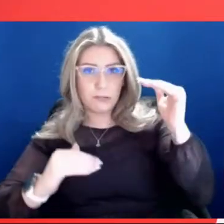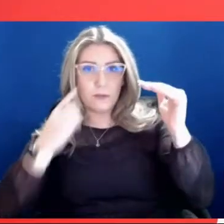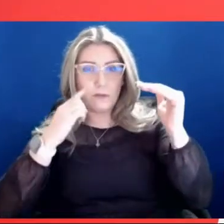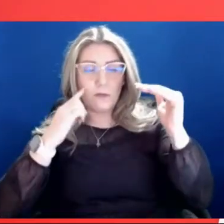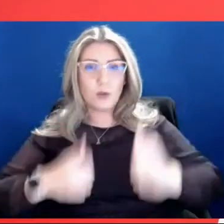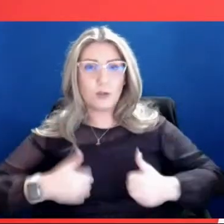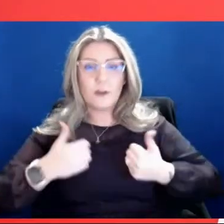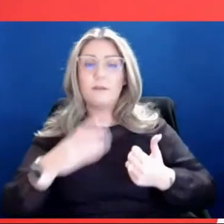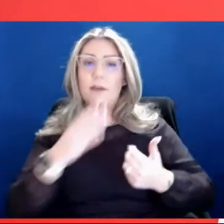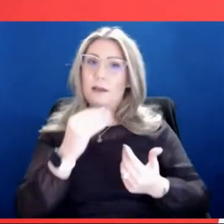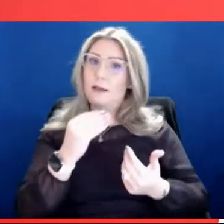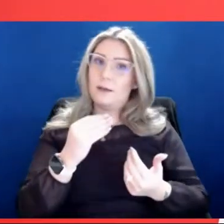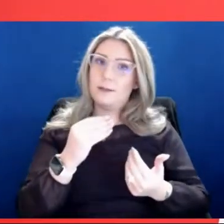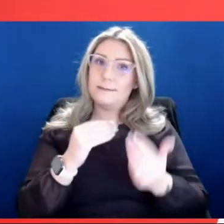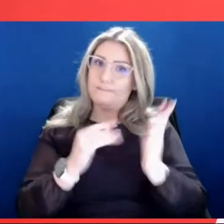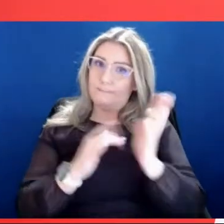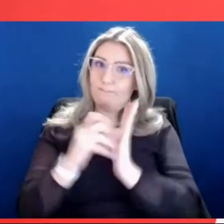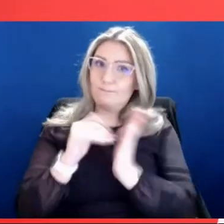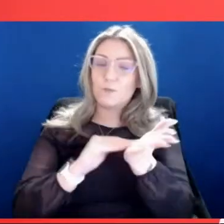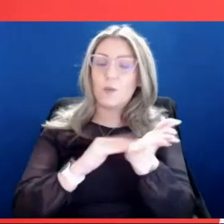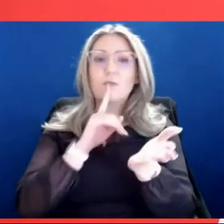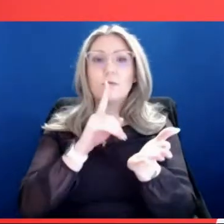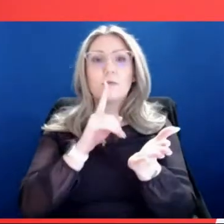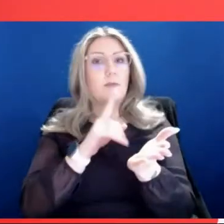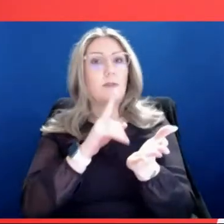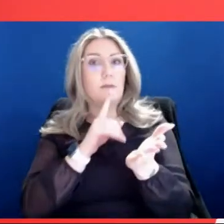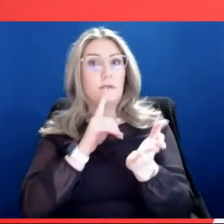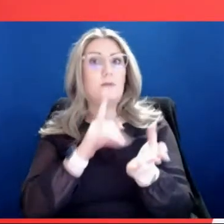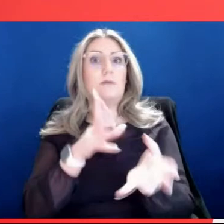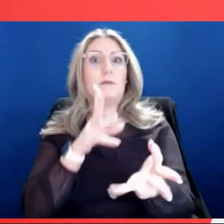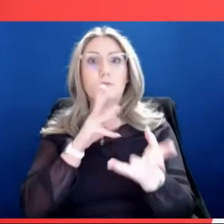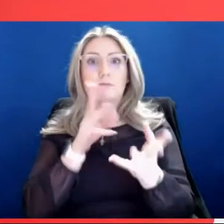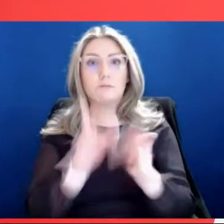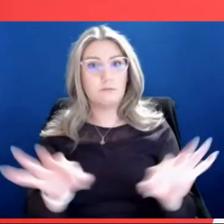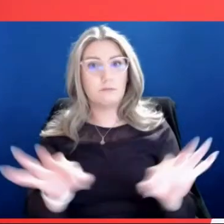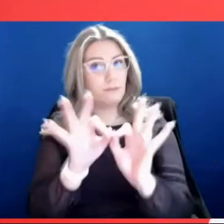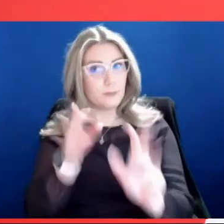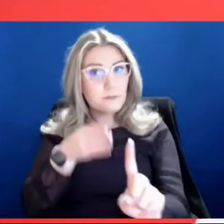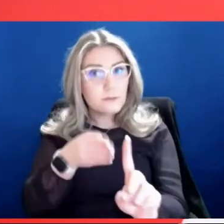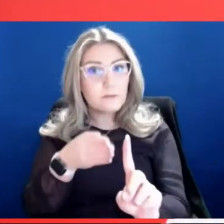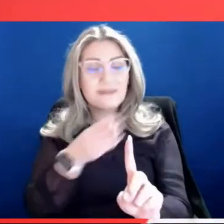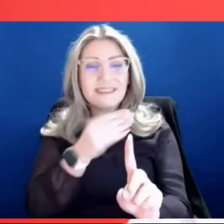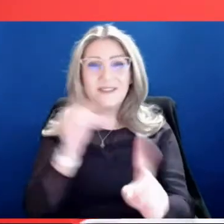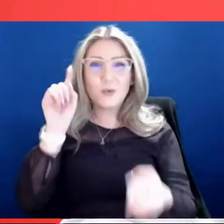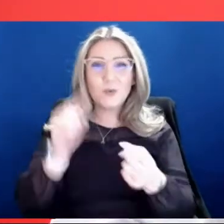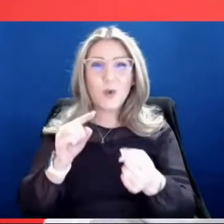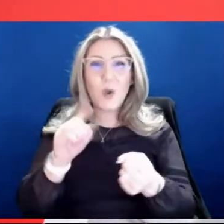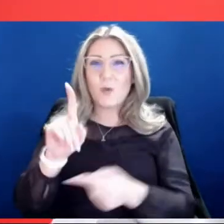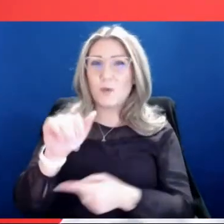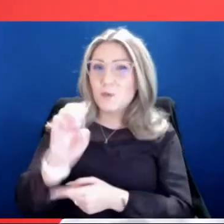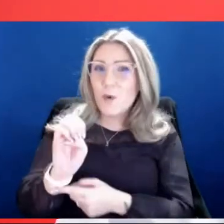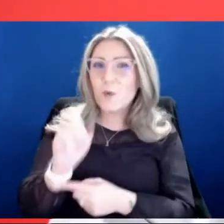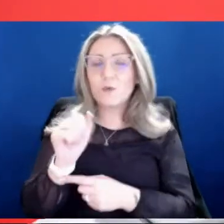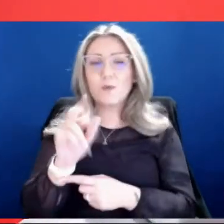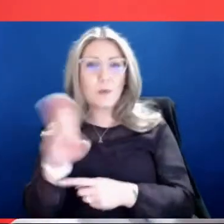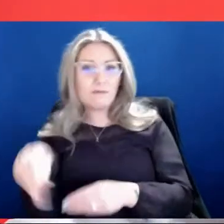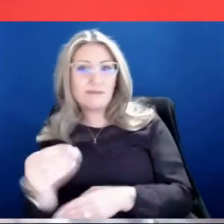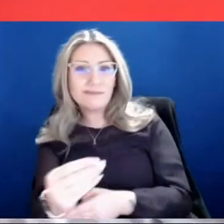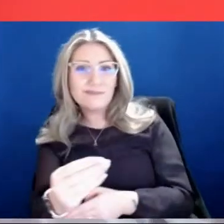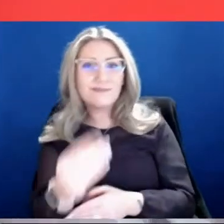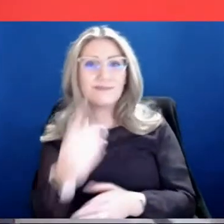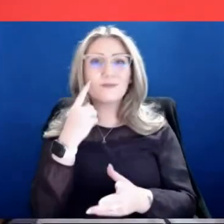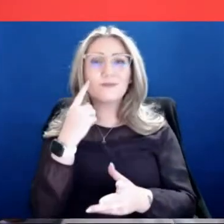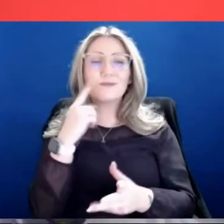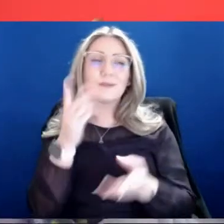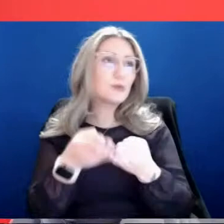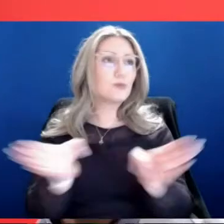this because if you reduce the dose or you say, let's just give it to you, let's spread it out